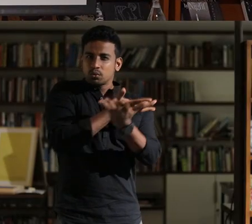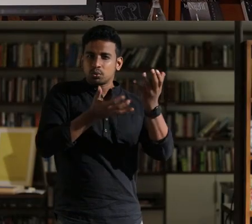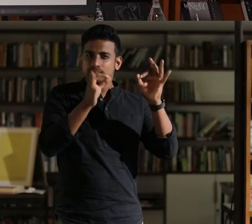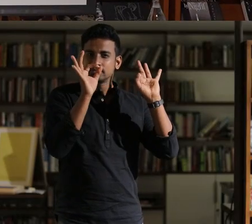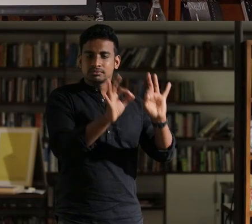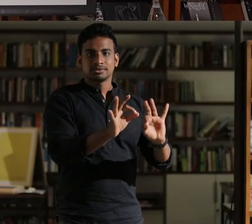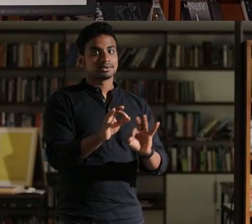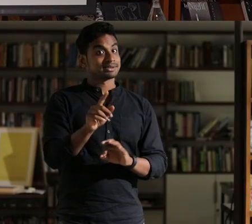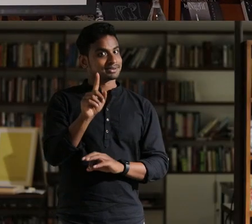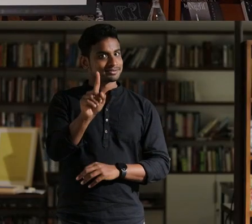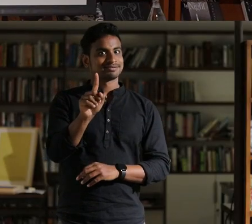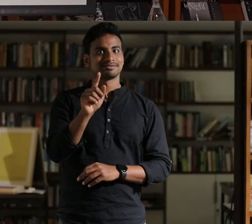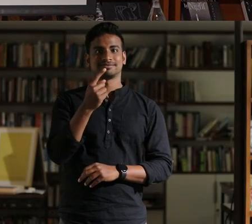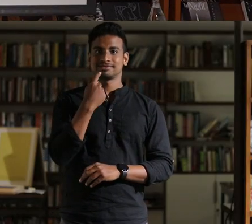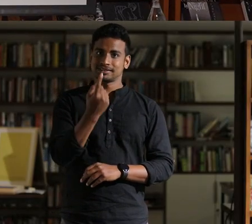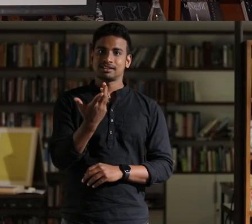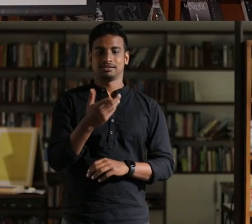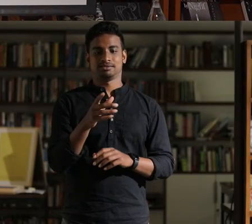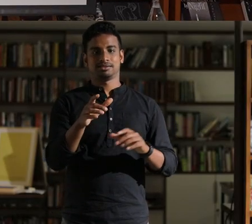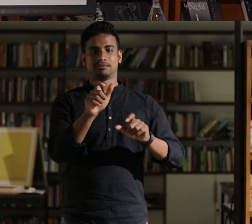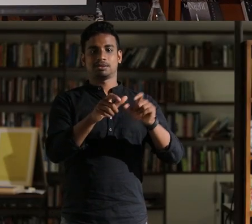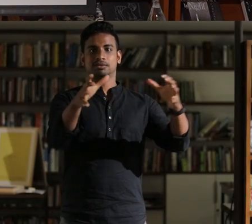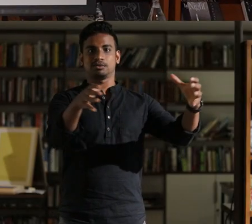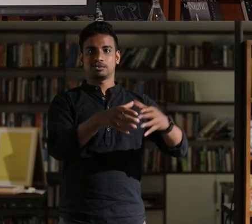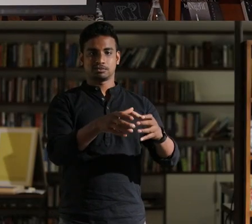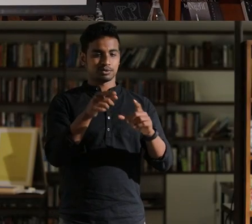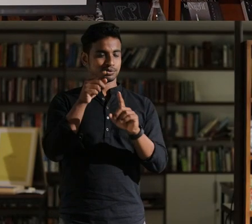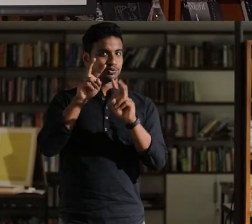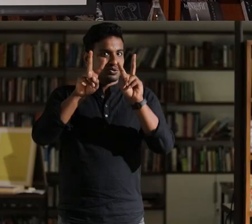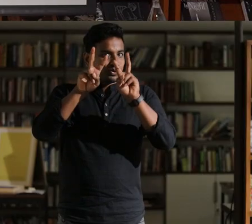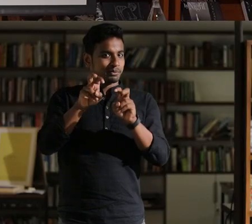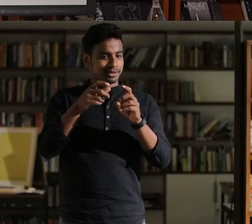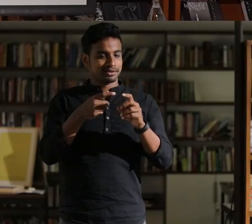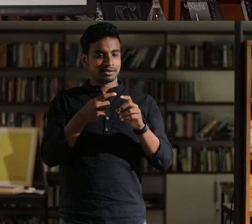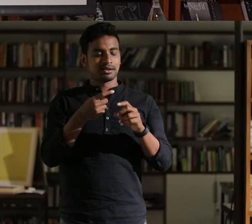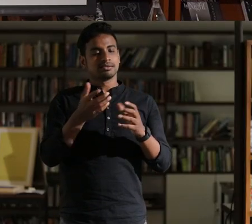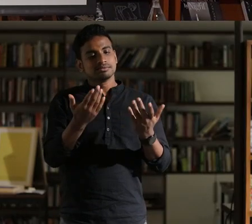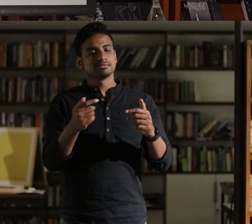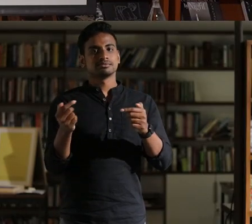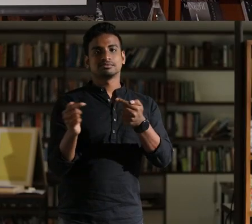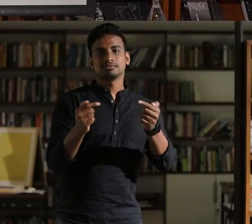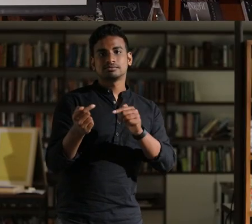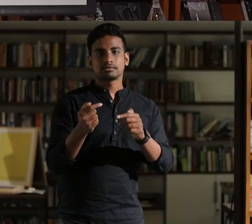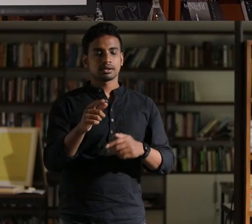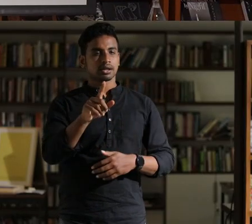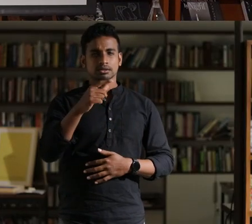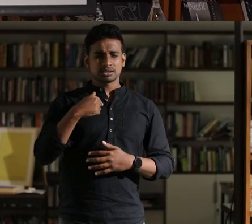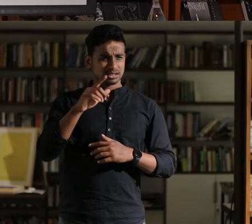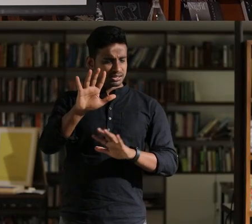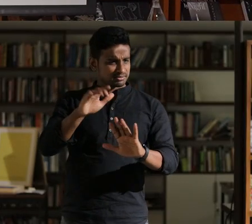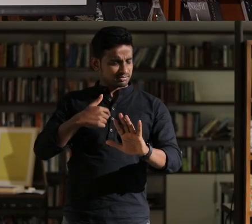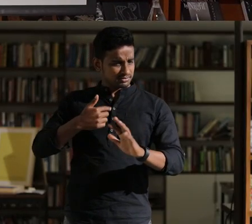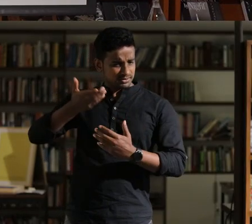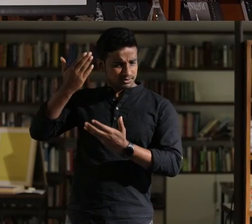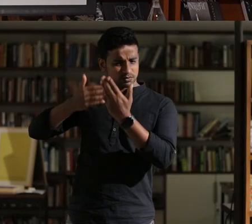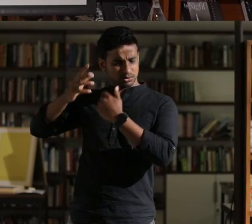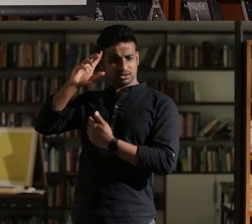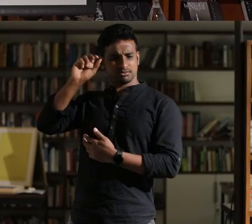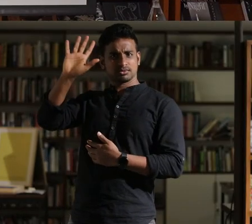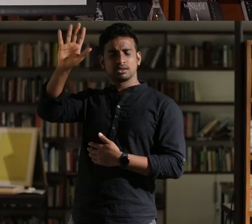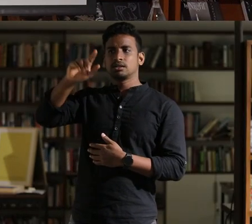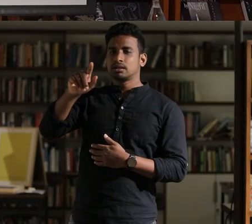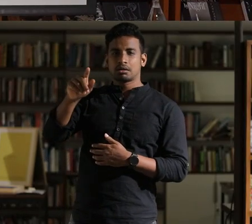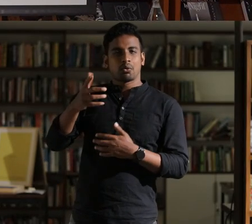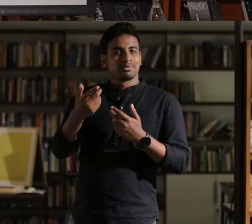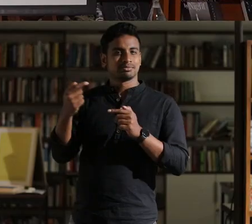a discussion, everyone's going to dredge their experience and memory to come up with something to say in order to either